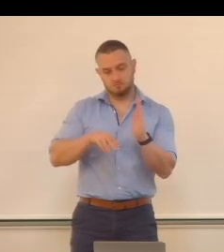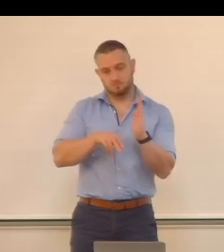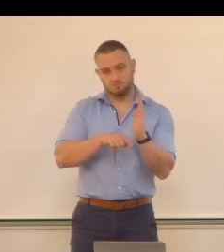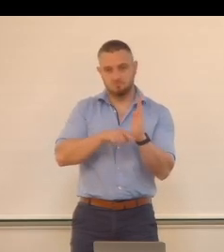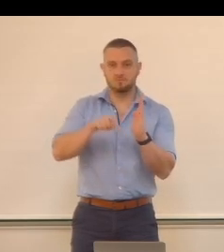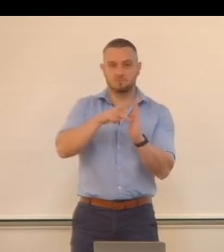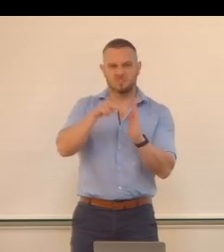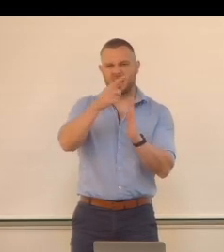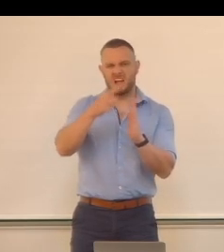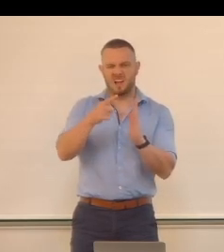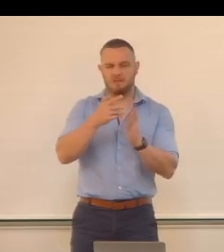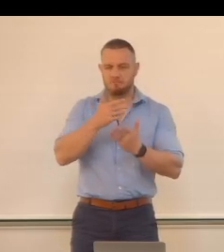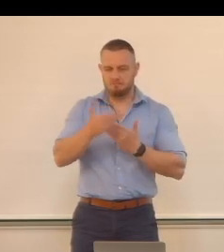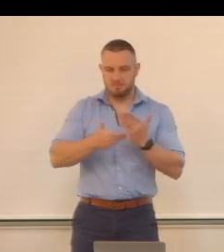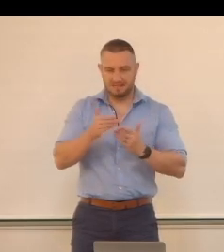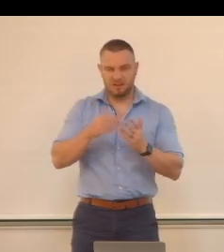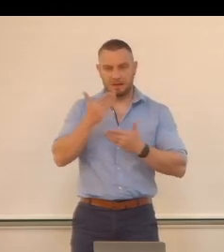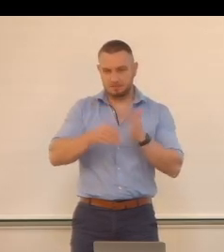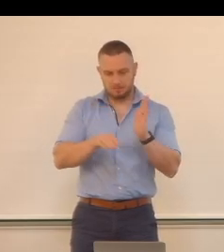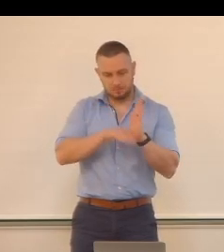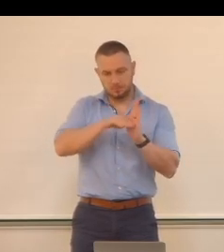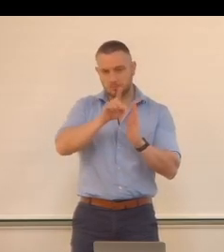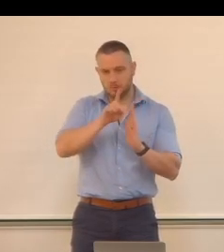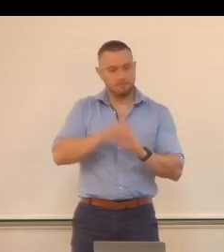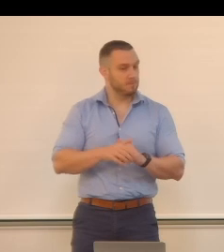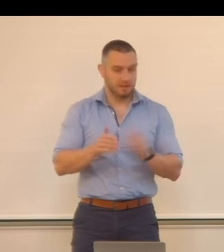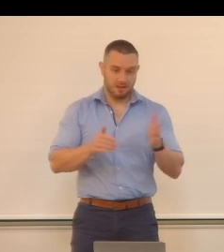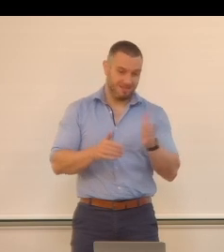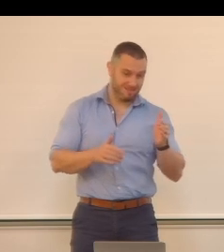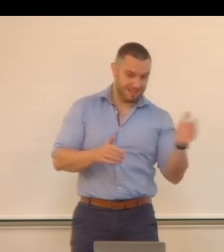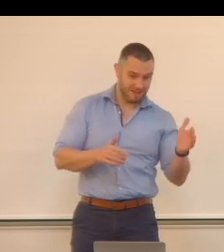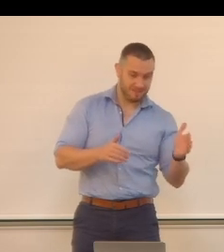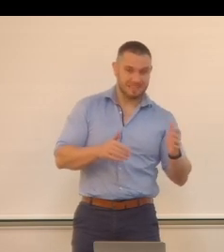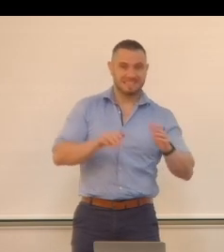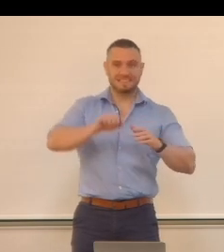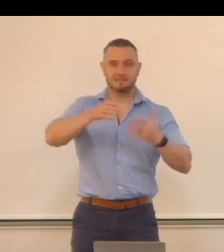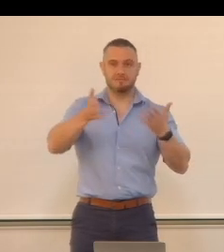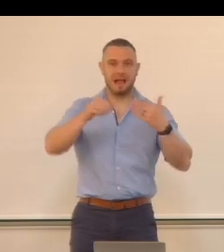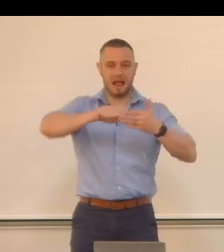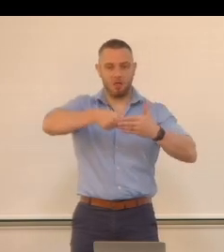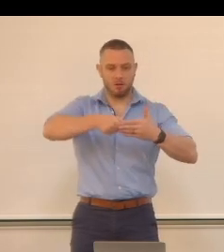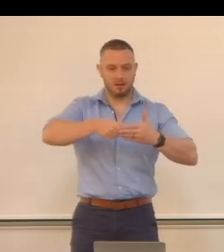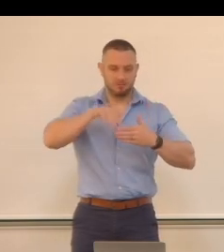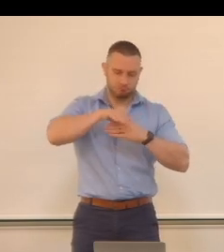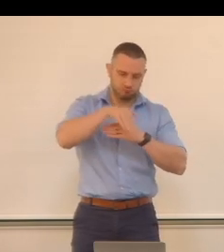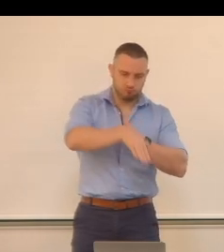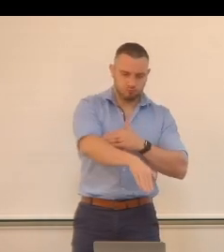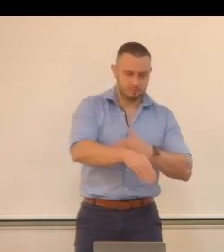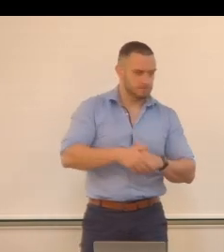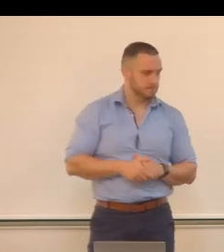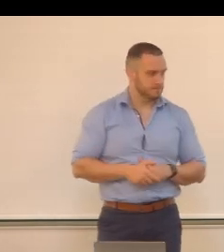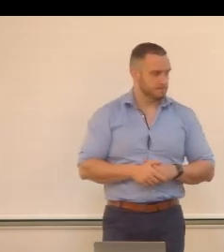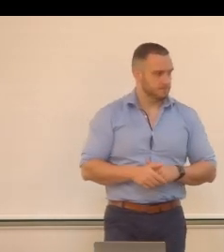habitat, and I'll go into what's on each level here in a moment. And then the far left is your airlock, and that's the ramp coming down out of the